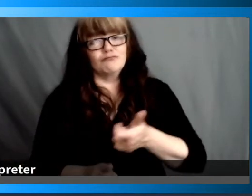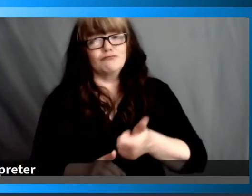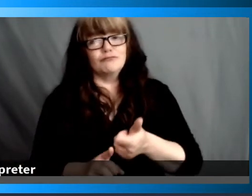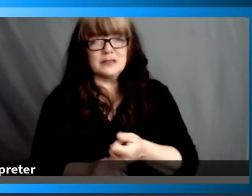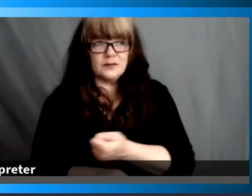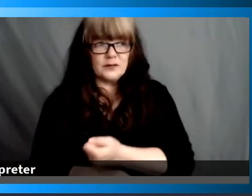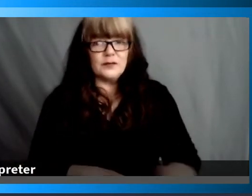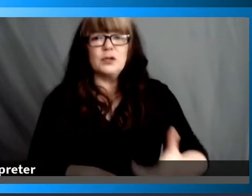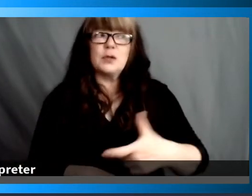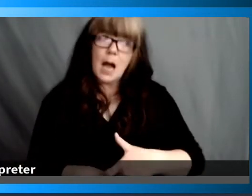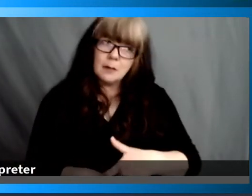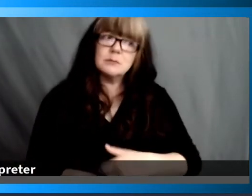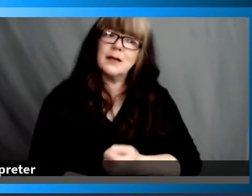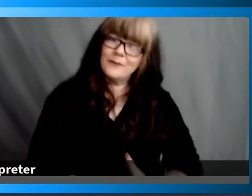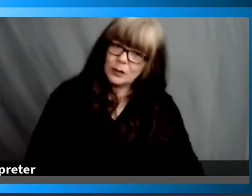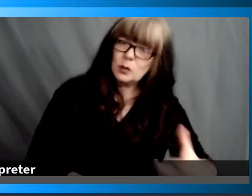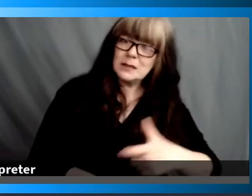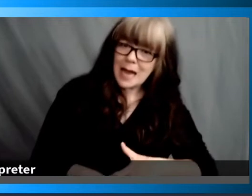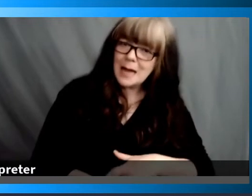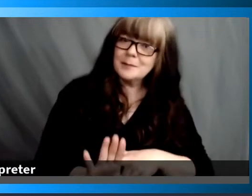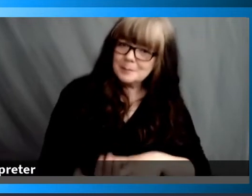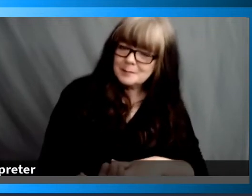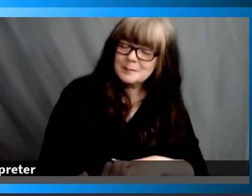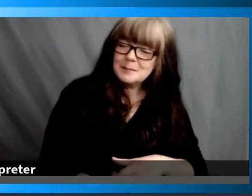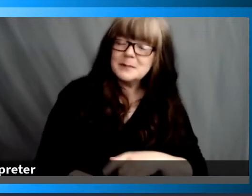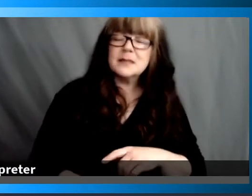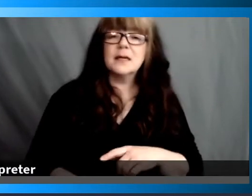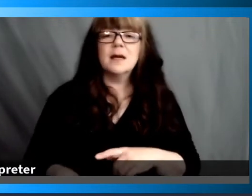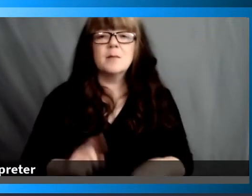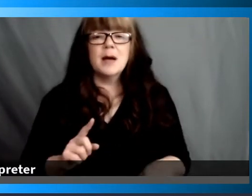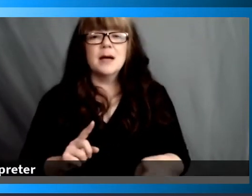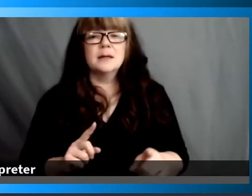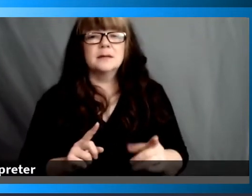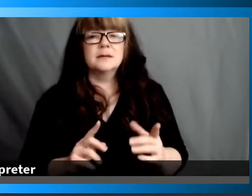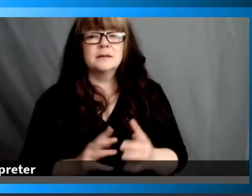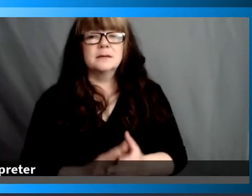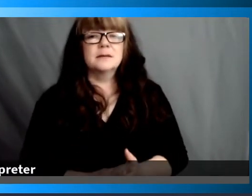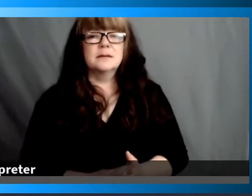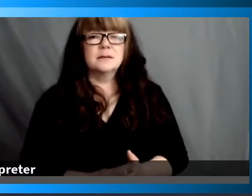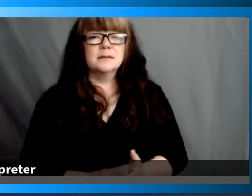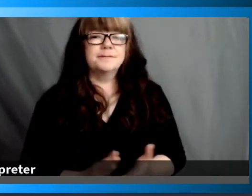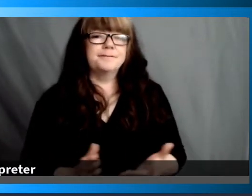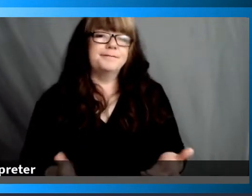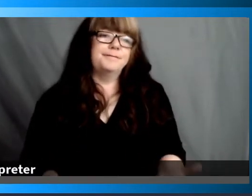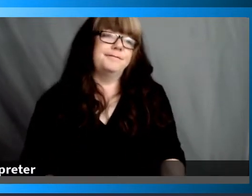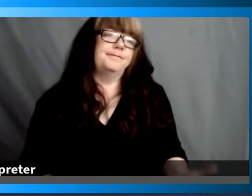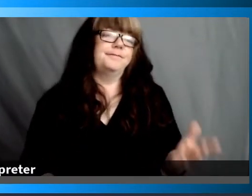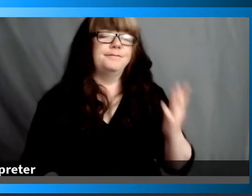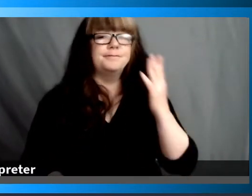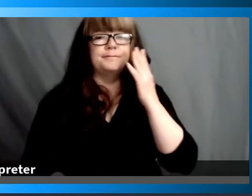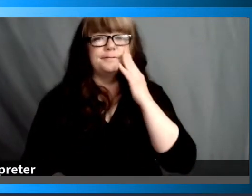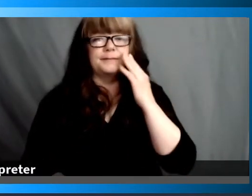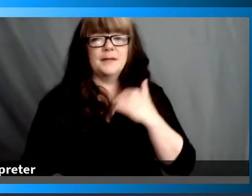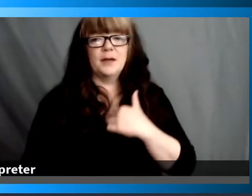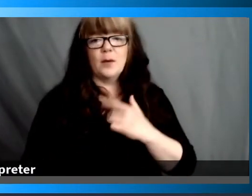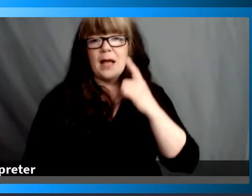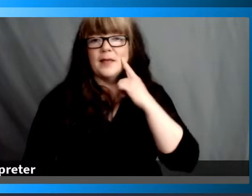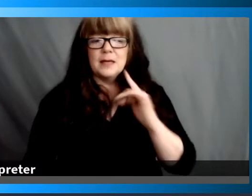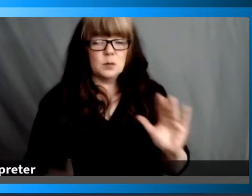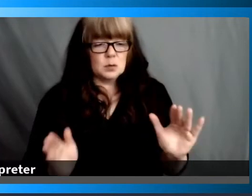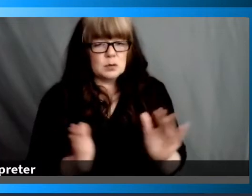several times, I will say. But you know, I think it was a small